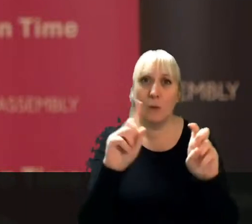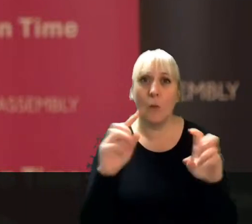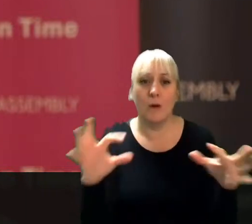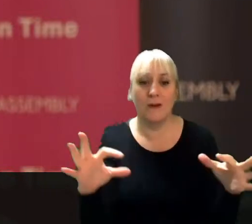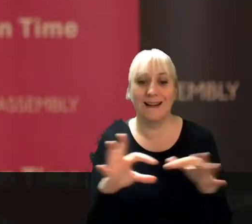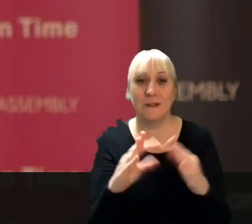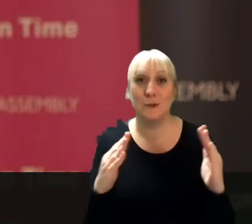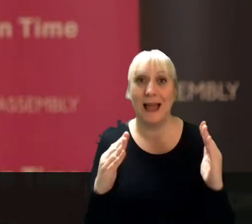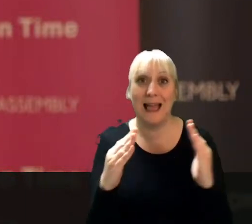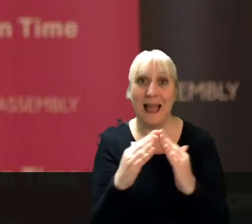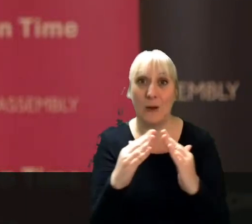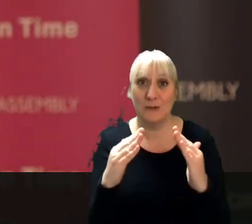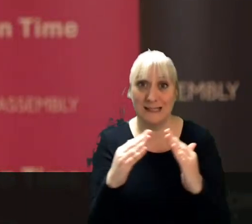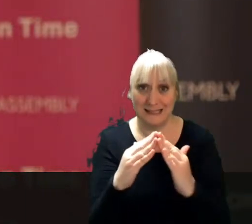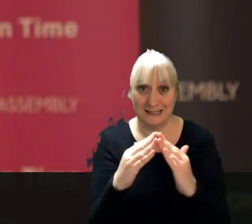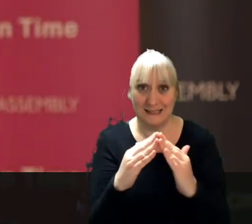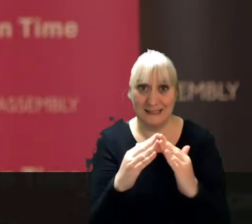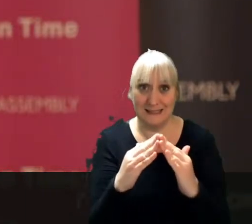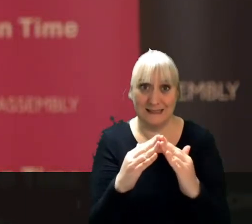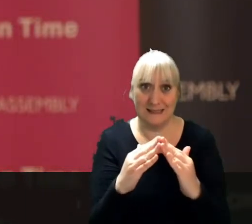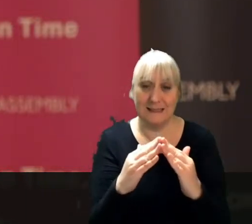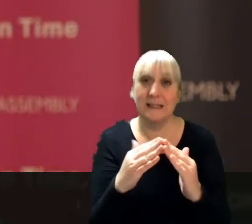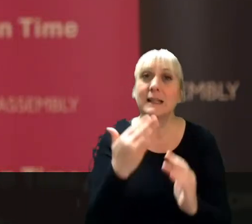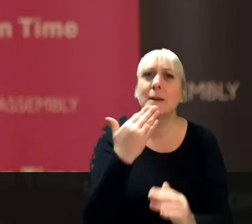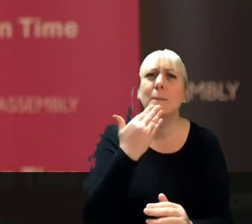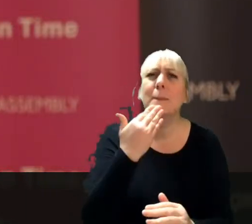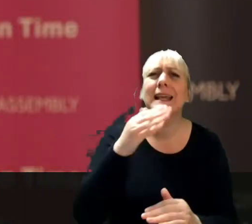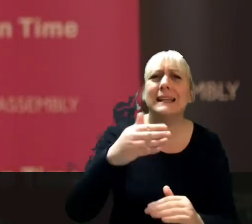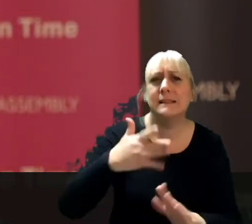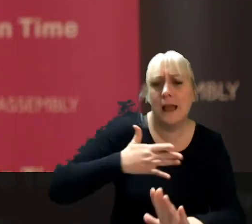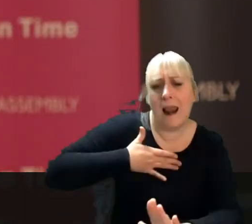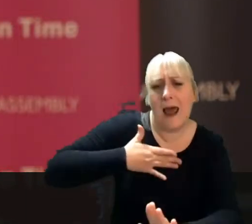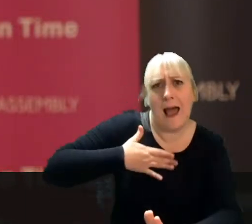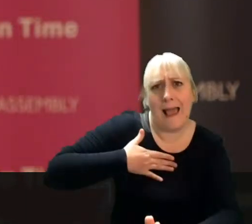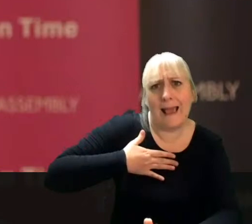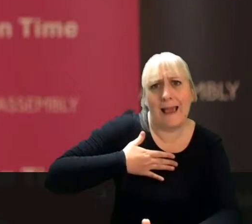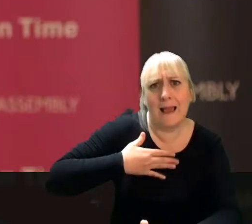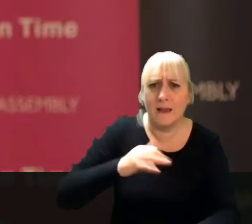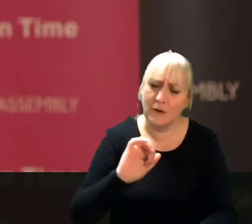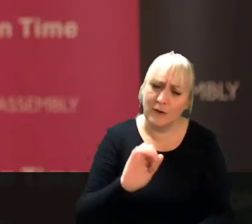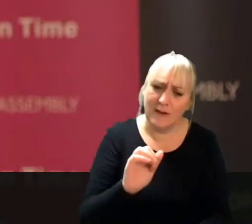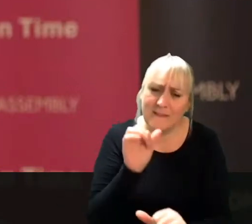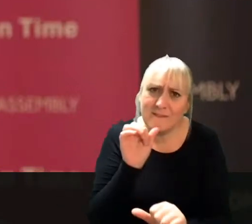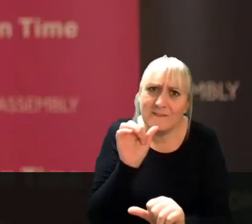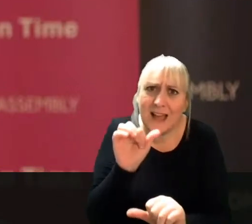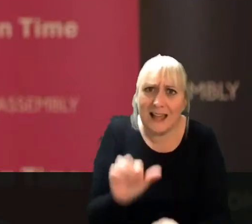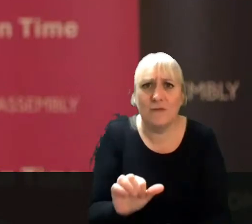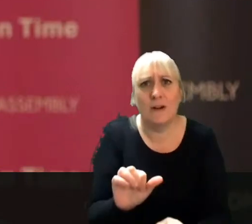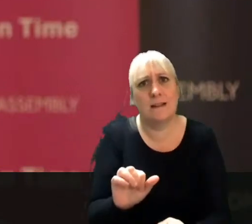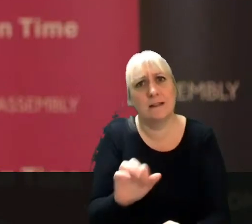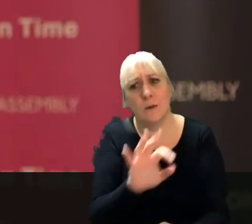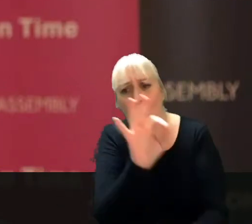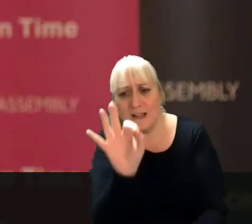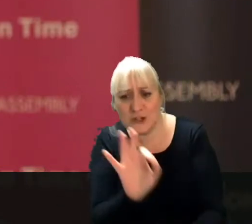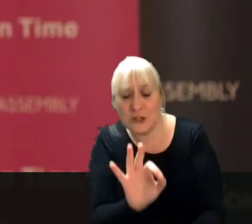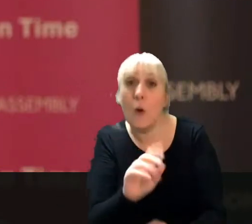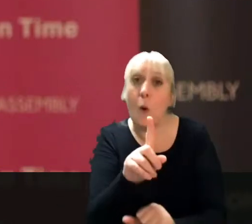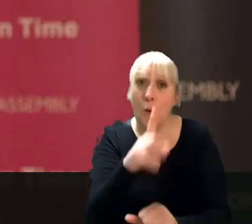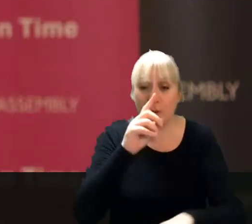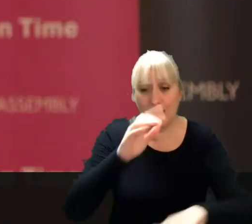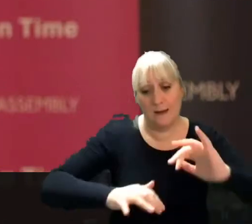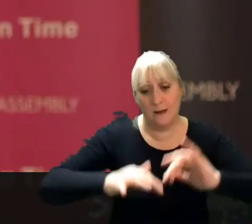Can you please keep liking your favorite chat questions or adding your own questions on the topic of housing